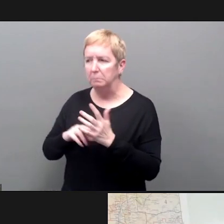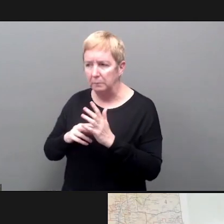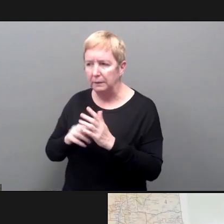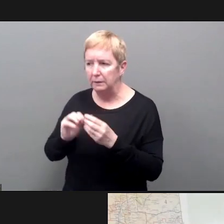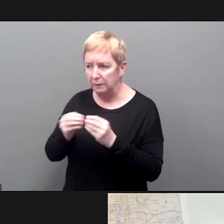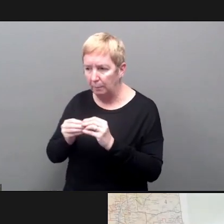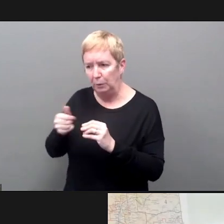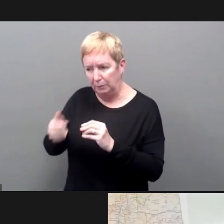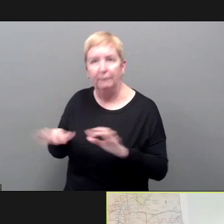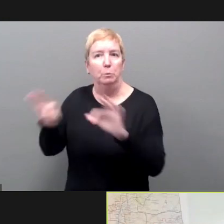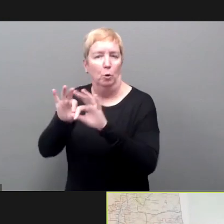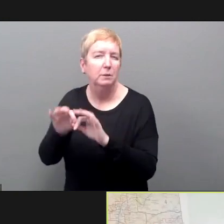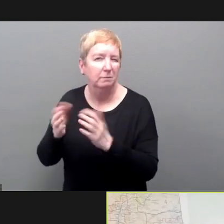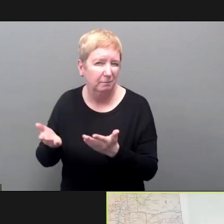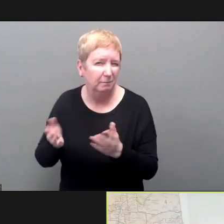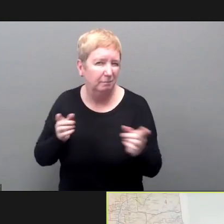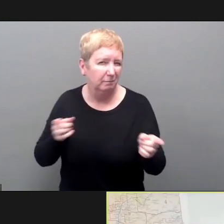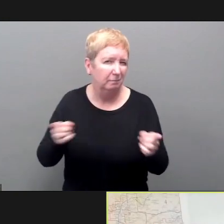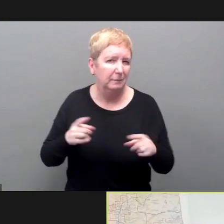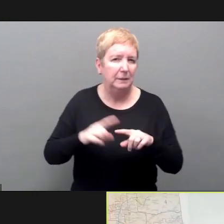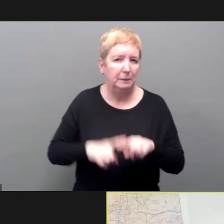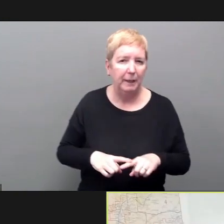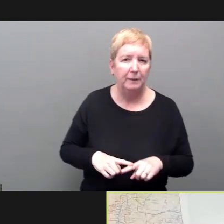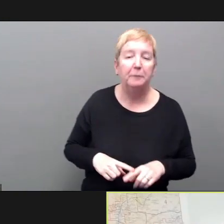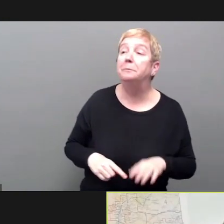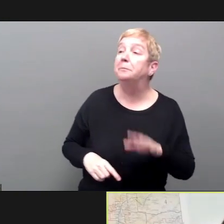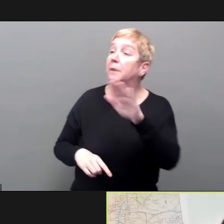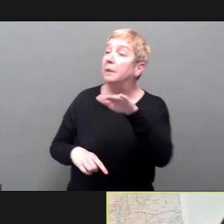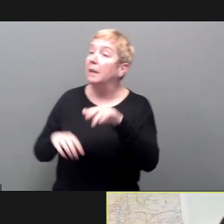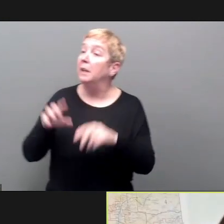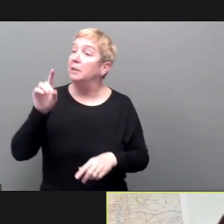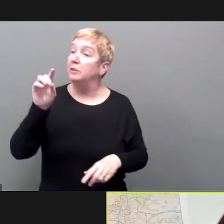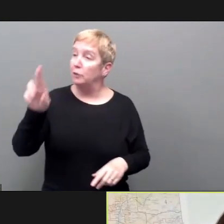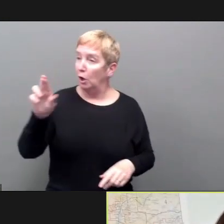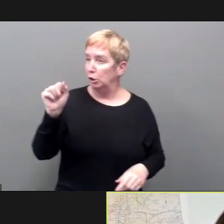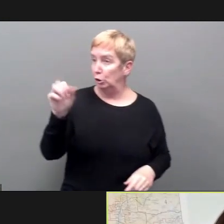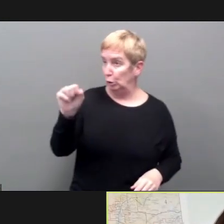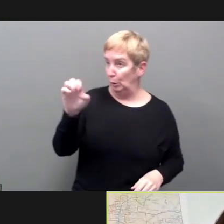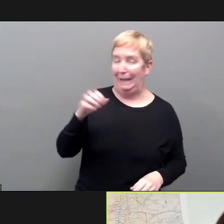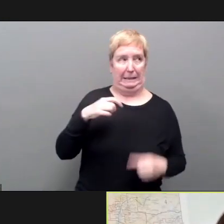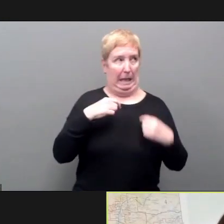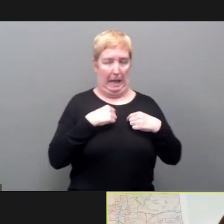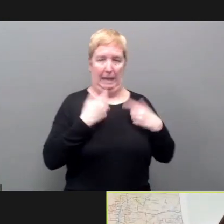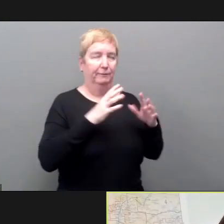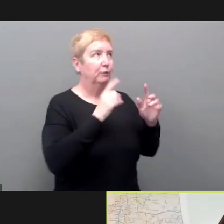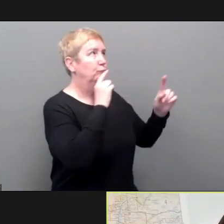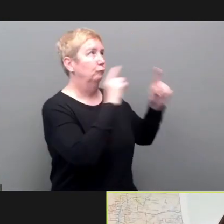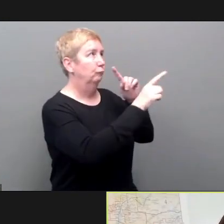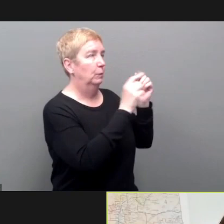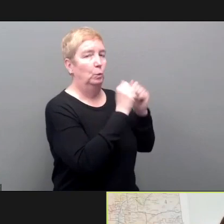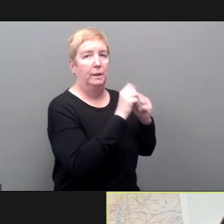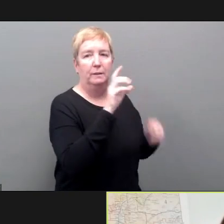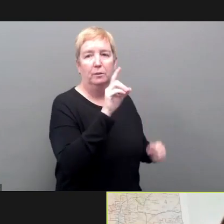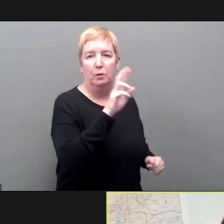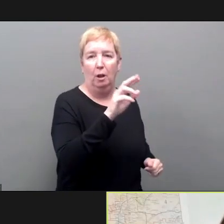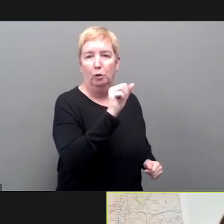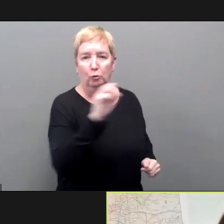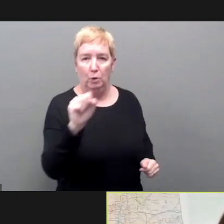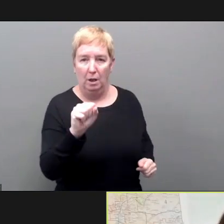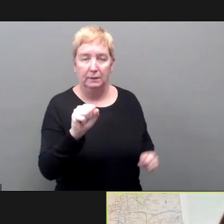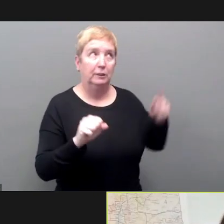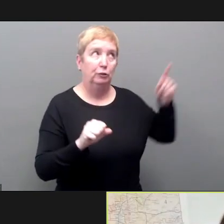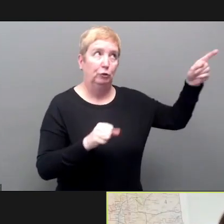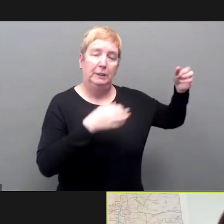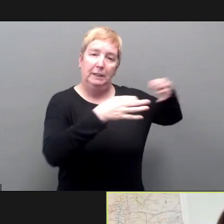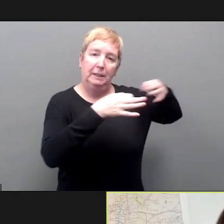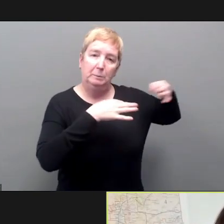thanks. Dr. Grace, I spoke with Dr. Ross about that same question, and she was explaining to me that that's why